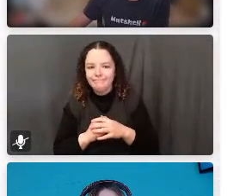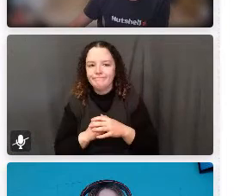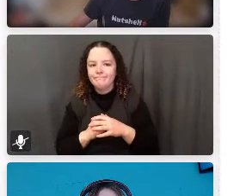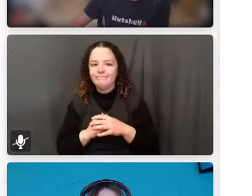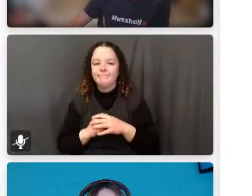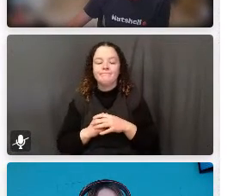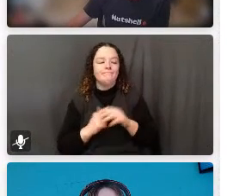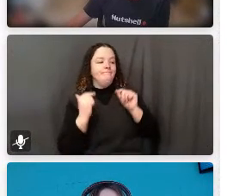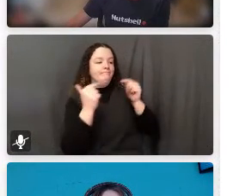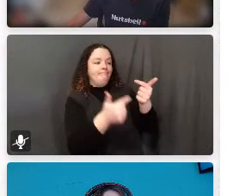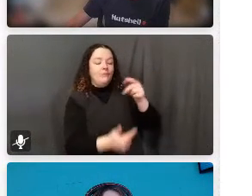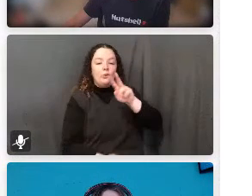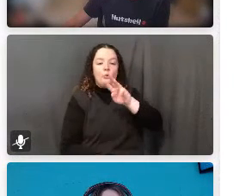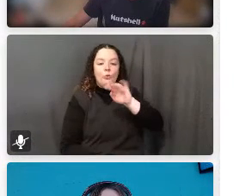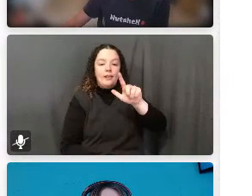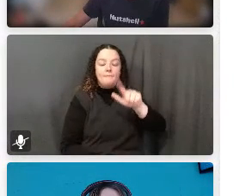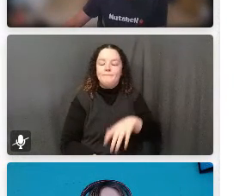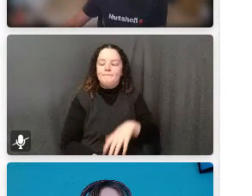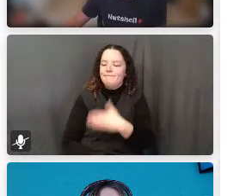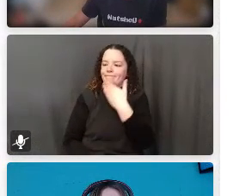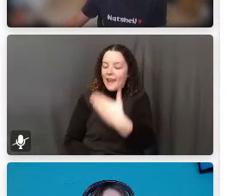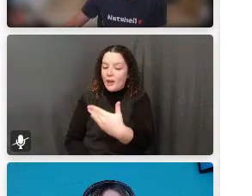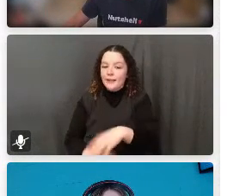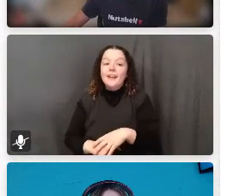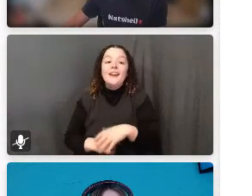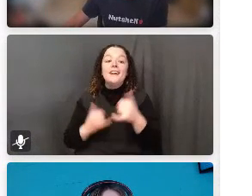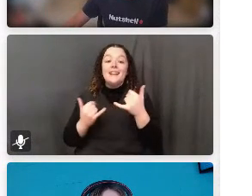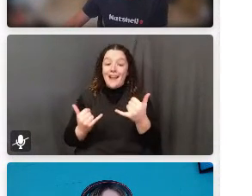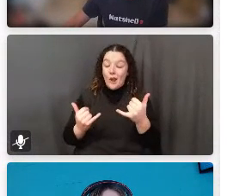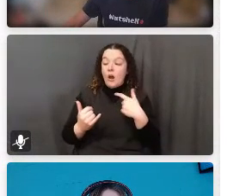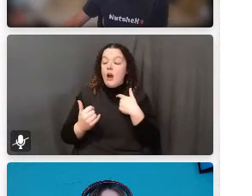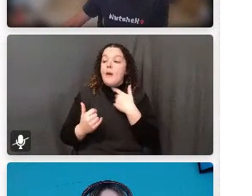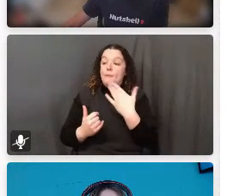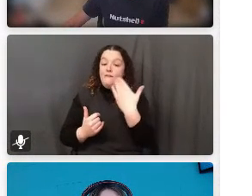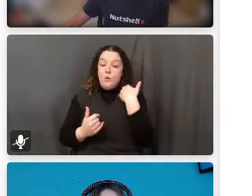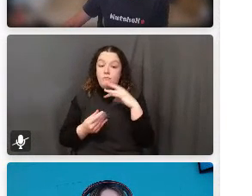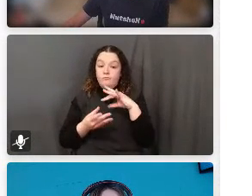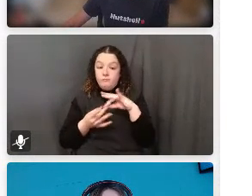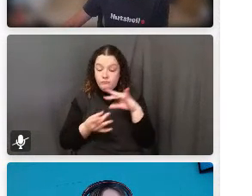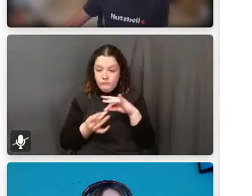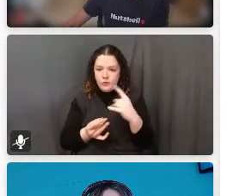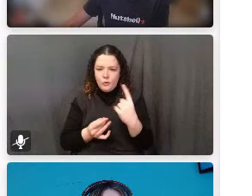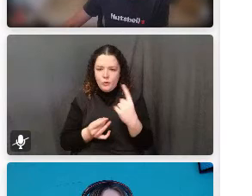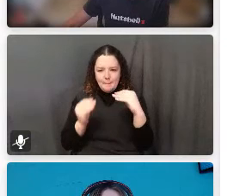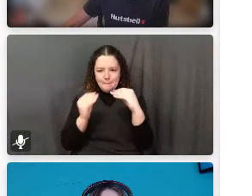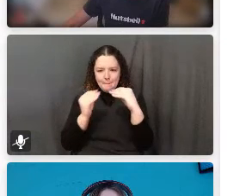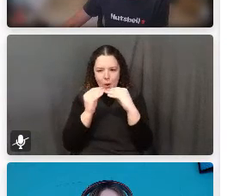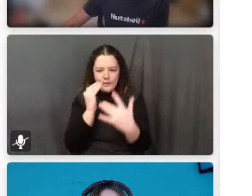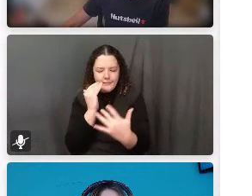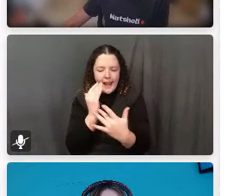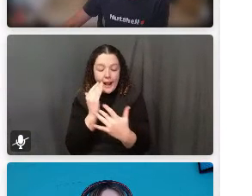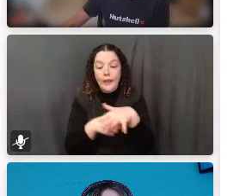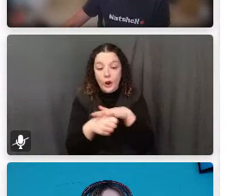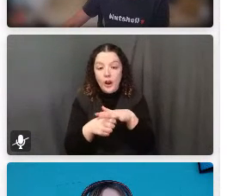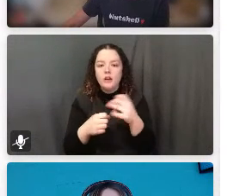Awesome. Thank you, Emily. And then moving on to what I alluded to before as one of the more technical areas, but also very